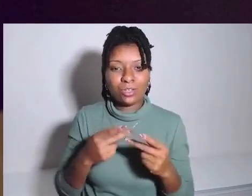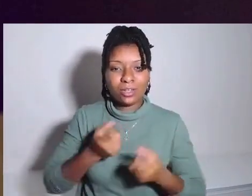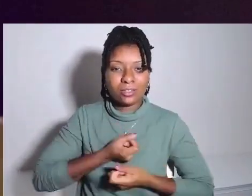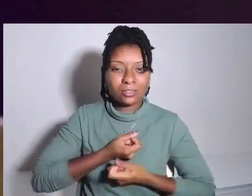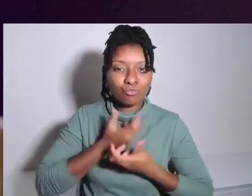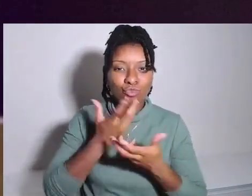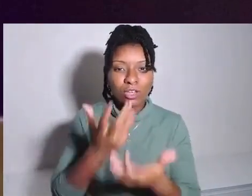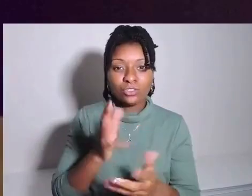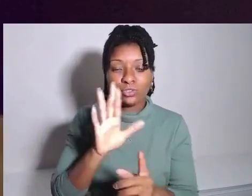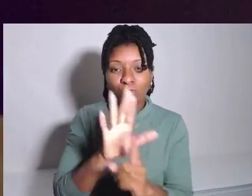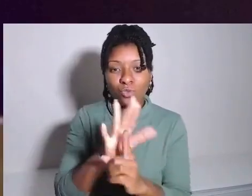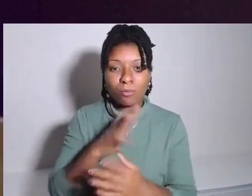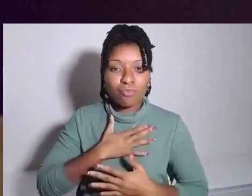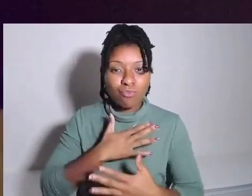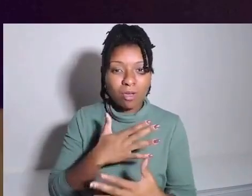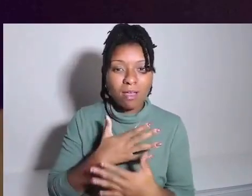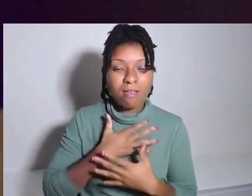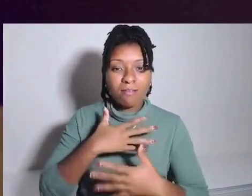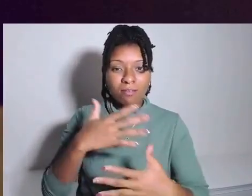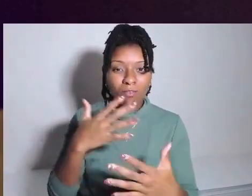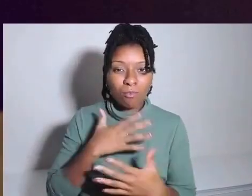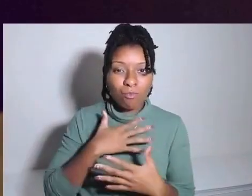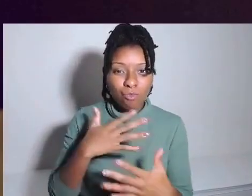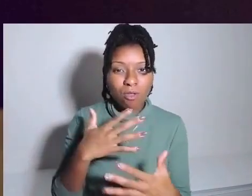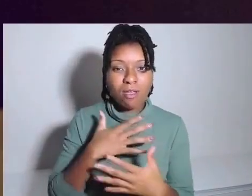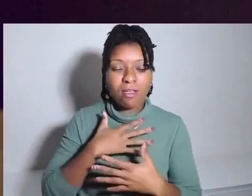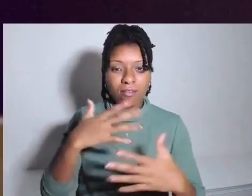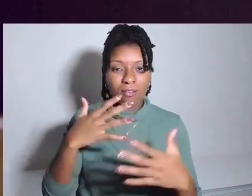the breath, the breath.